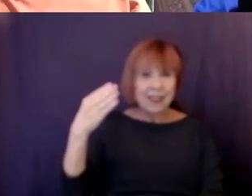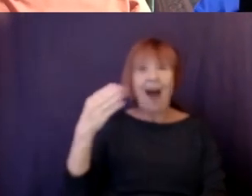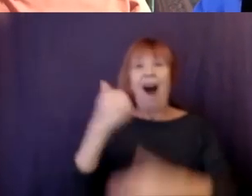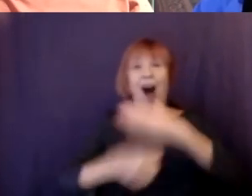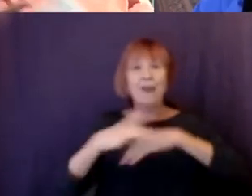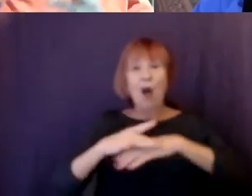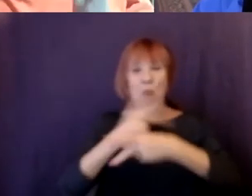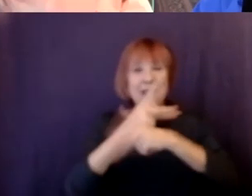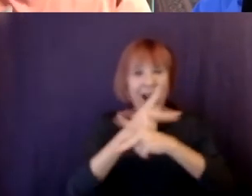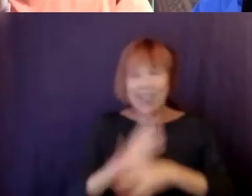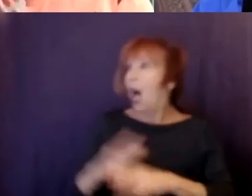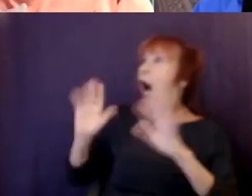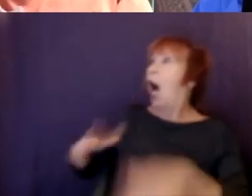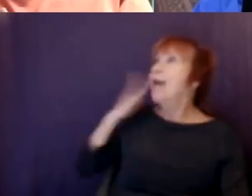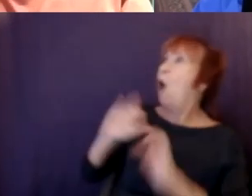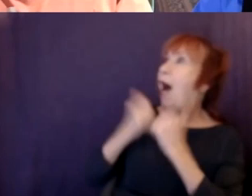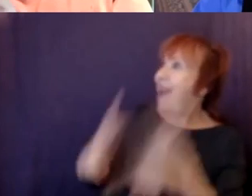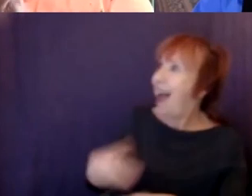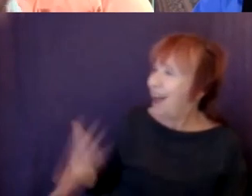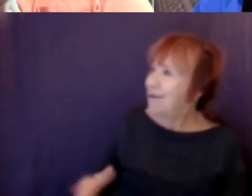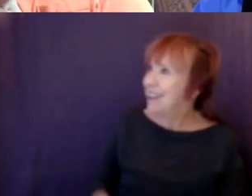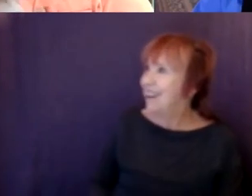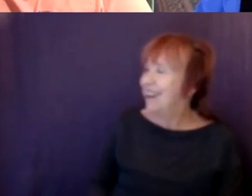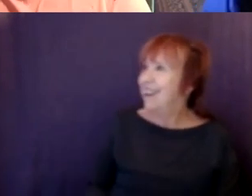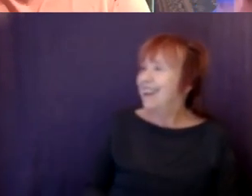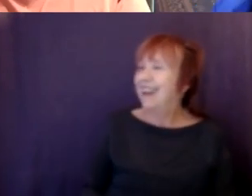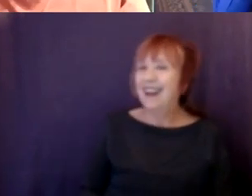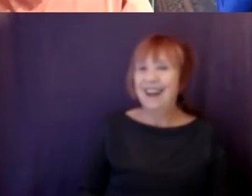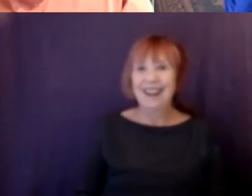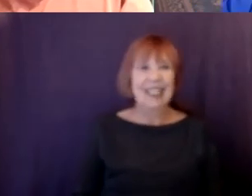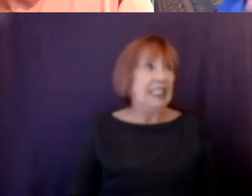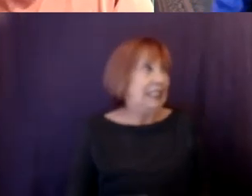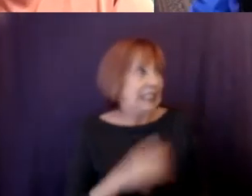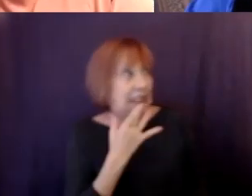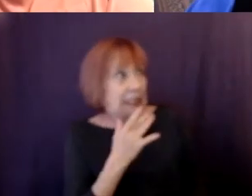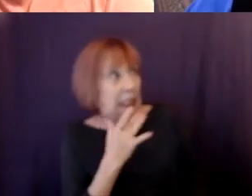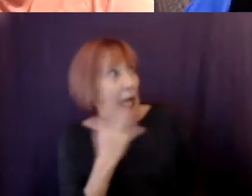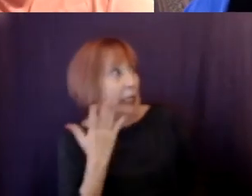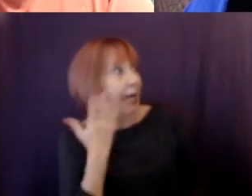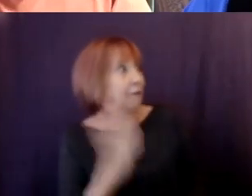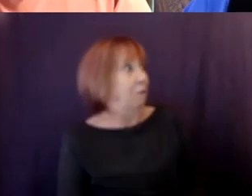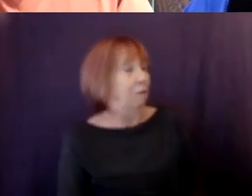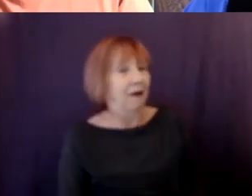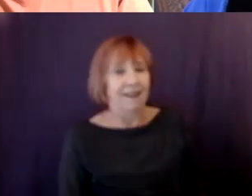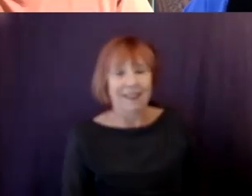happen? Oh my God.